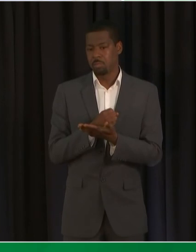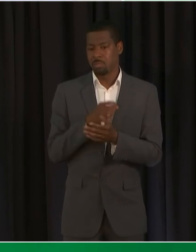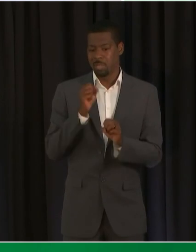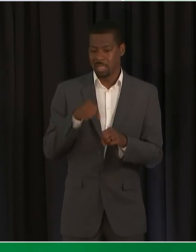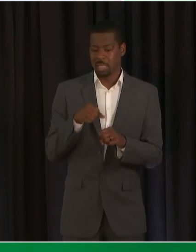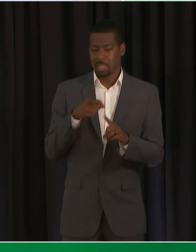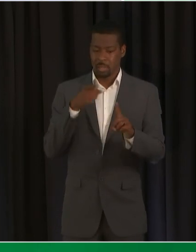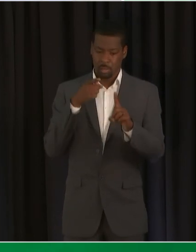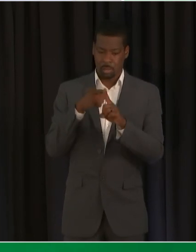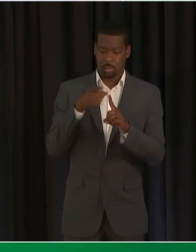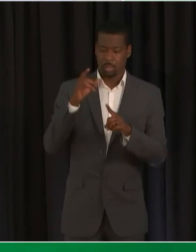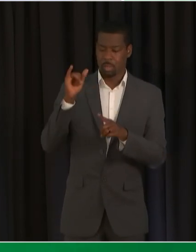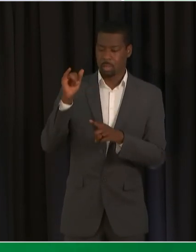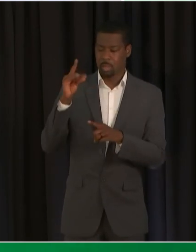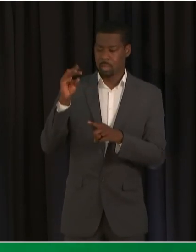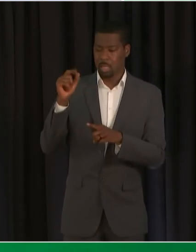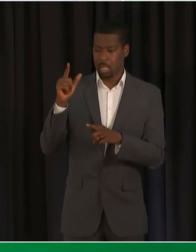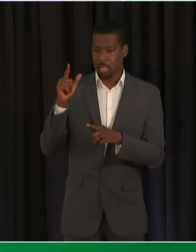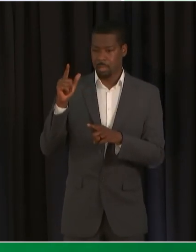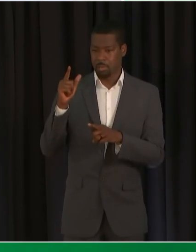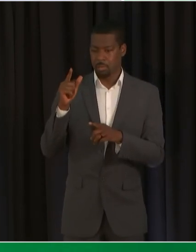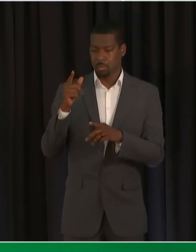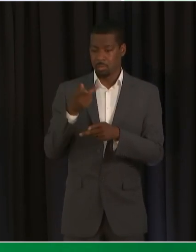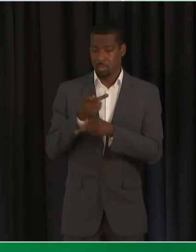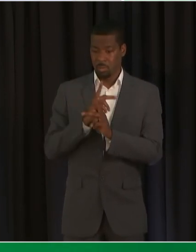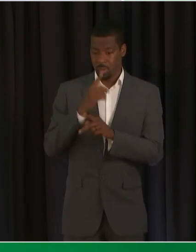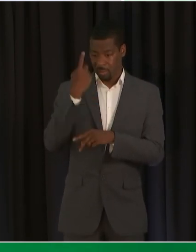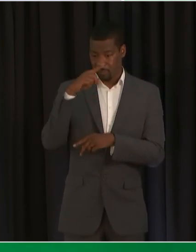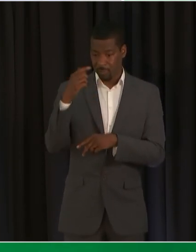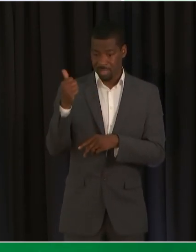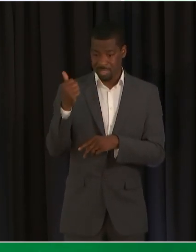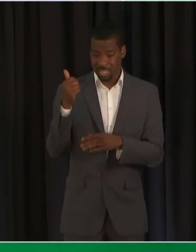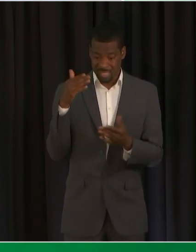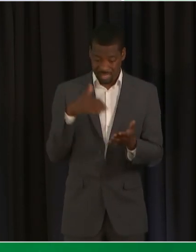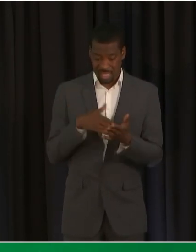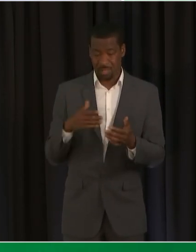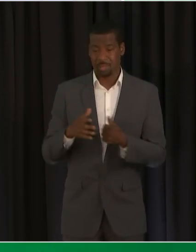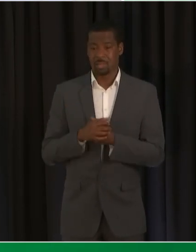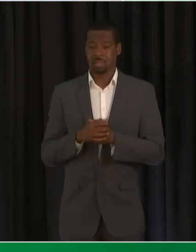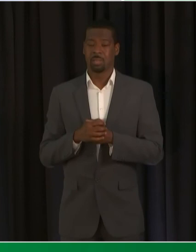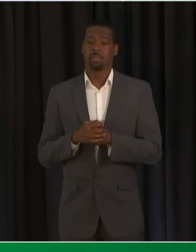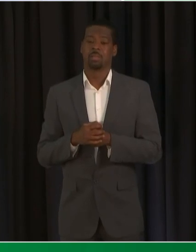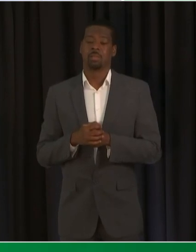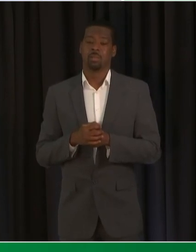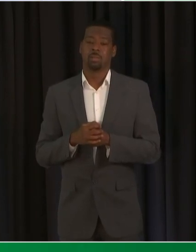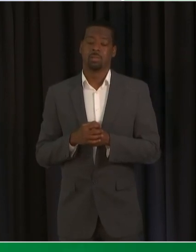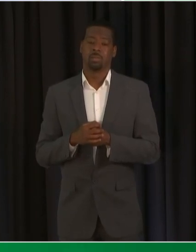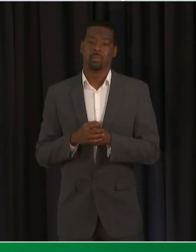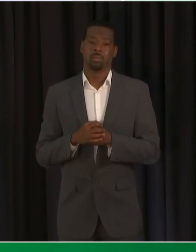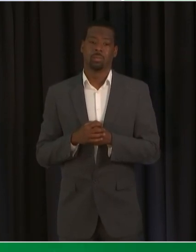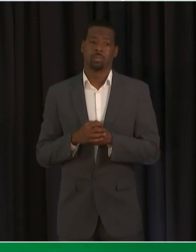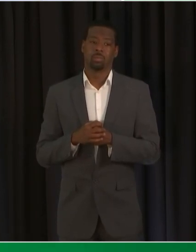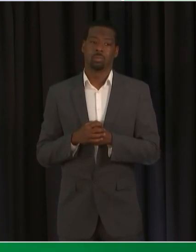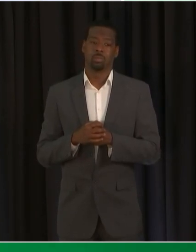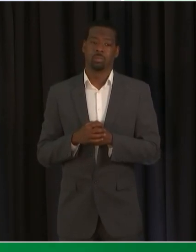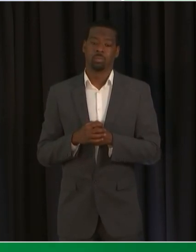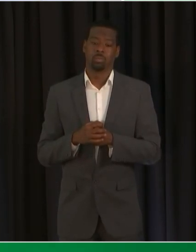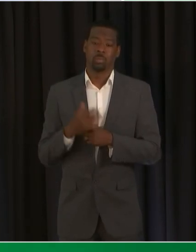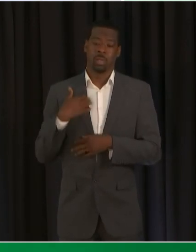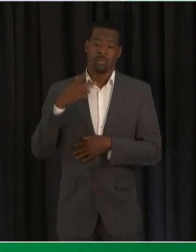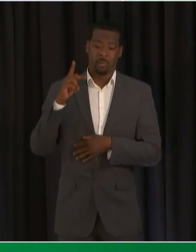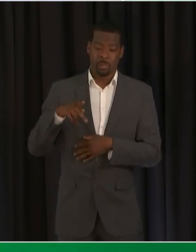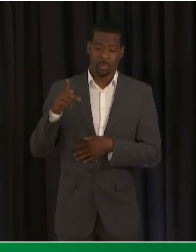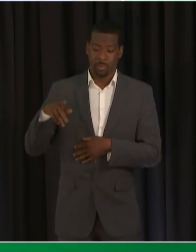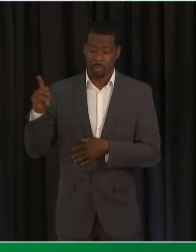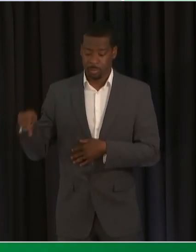targeted EIDL grant for $10,000, okay, just for being located in a low to moderate income area. So now you